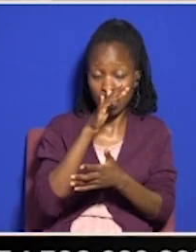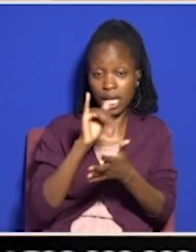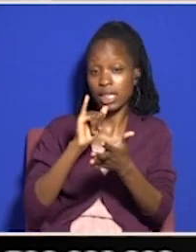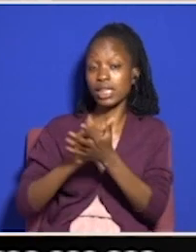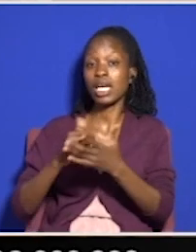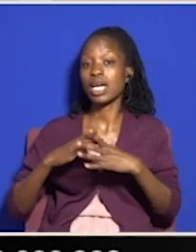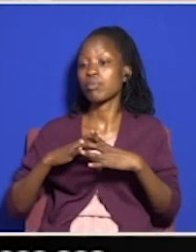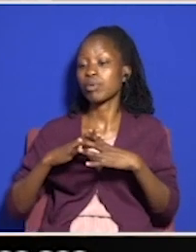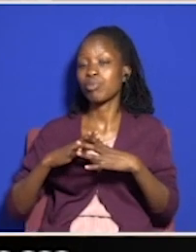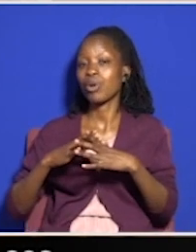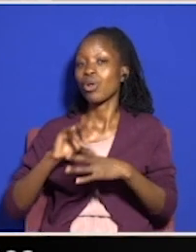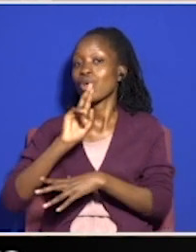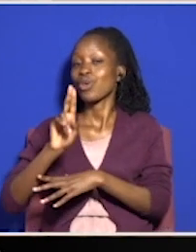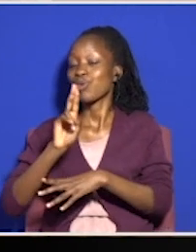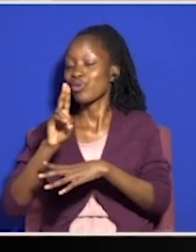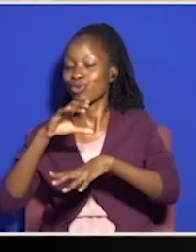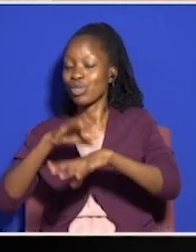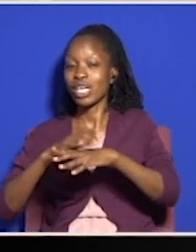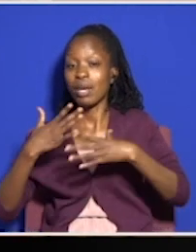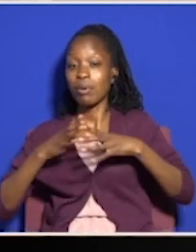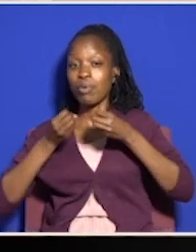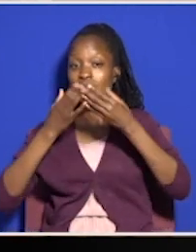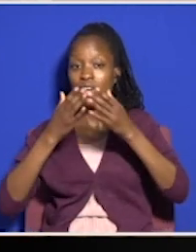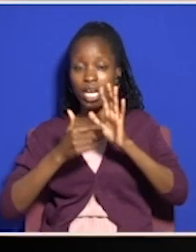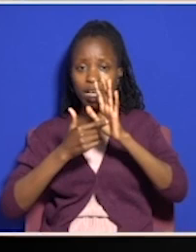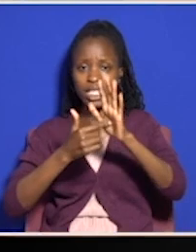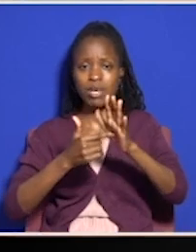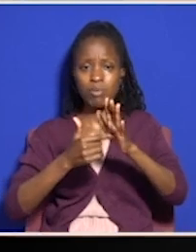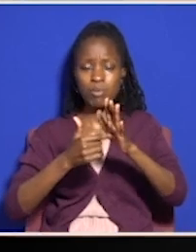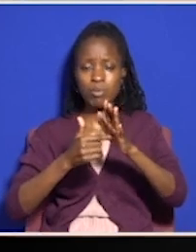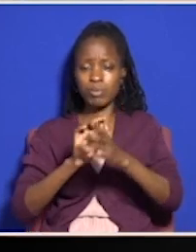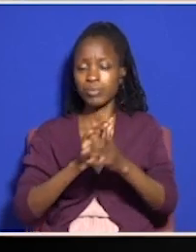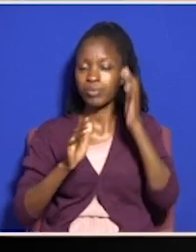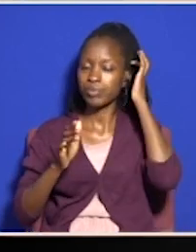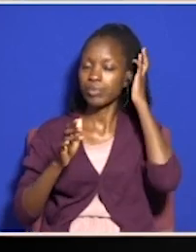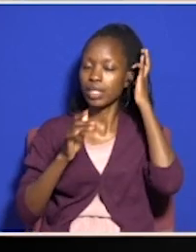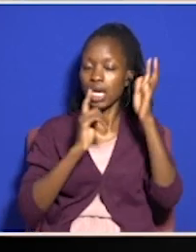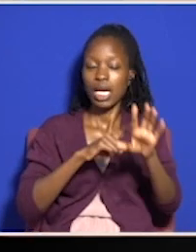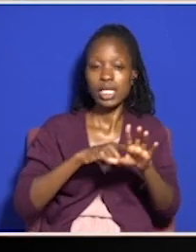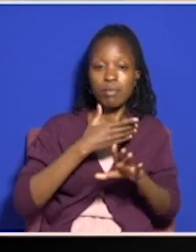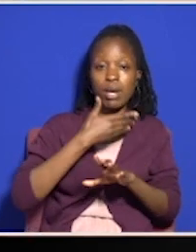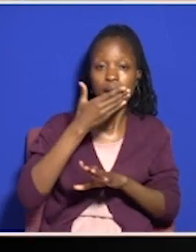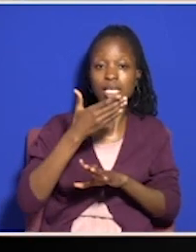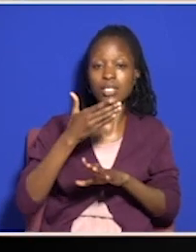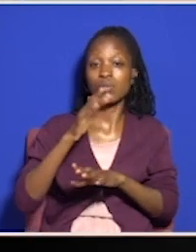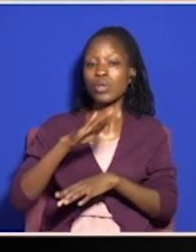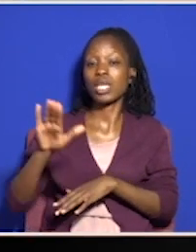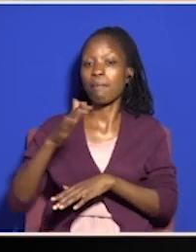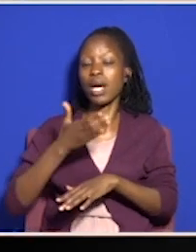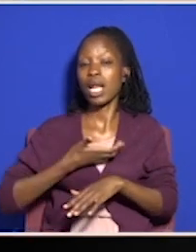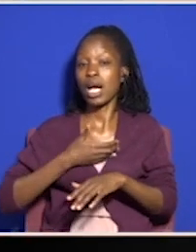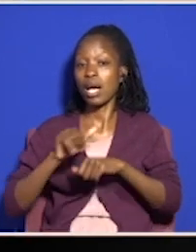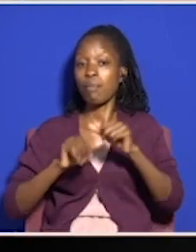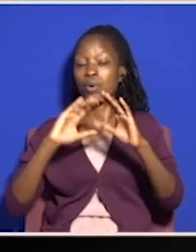to come give out their information. Look at the mobile application, first of all. While responding to the Parliamentary Committee on the